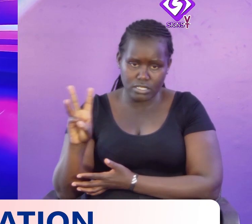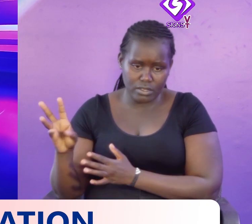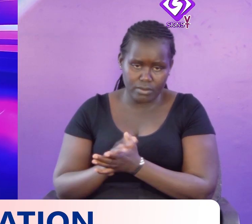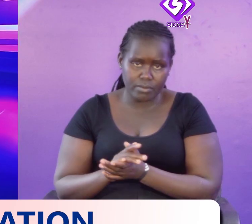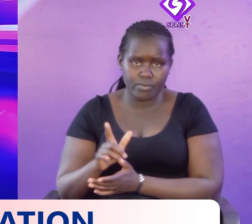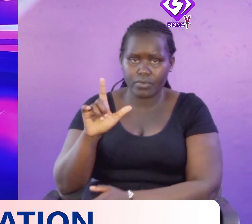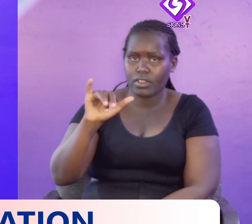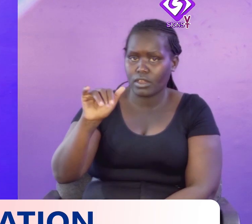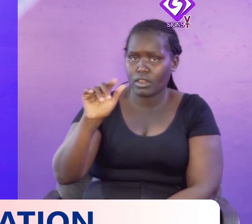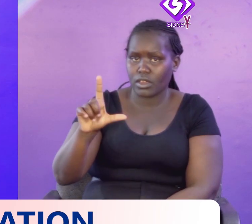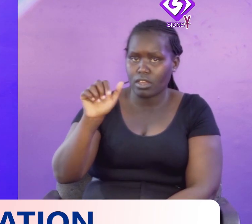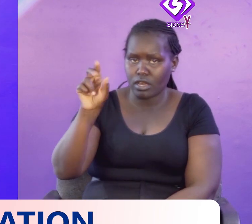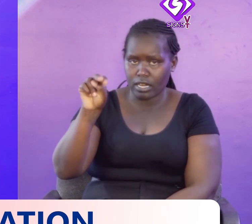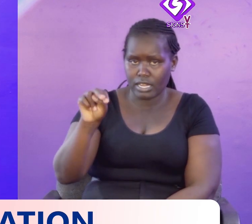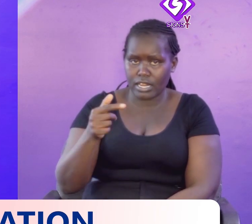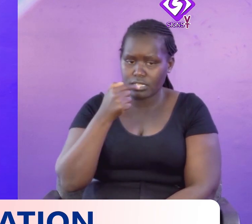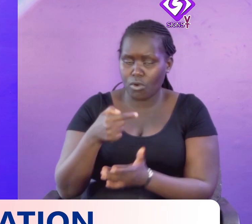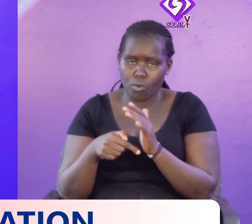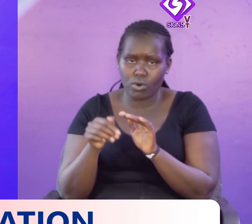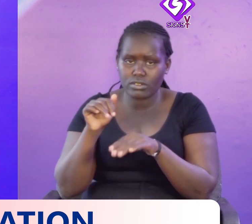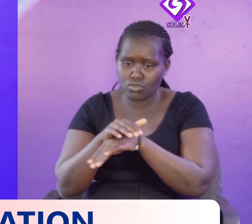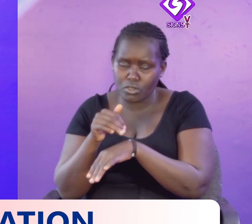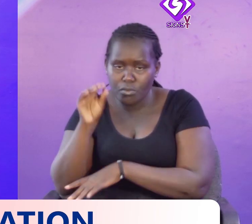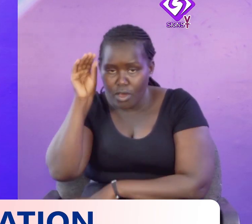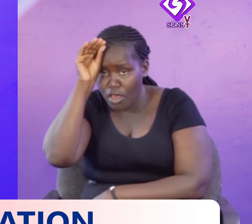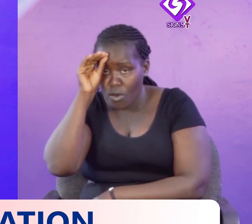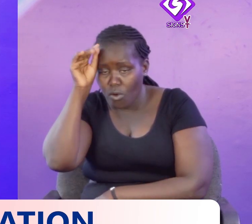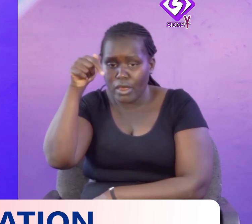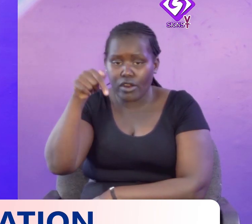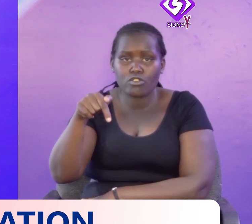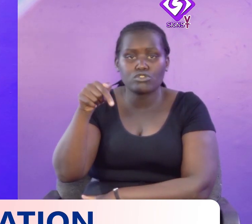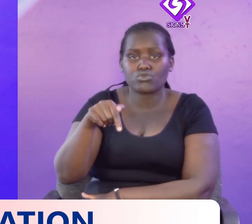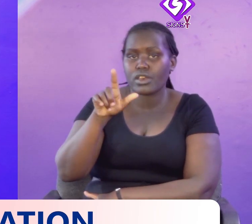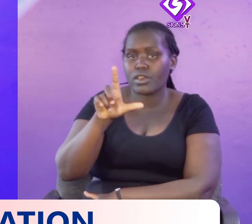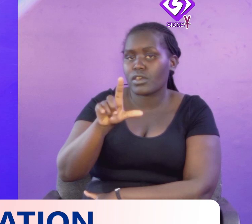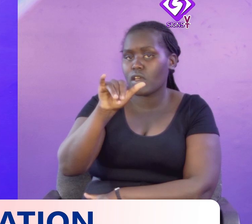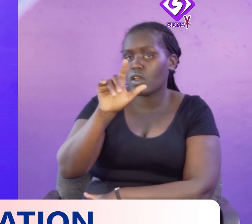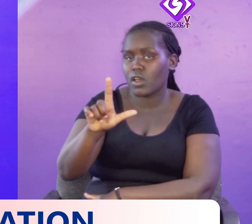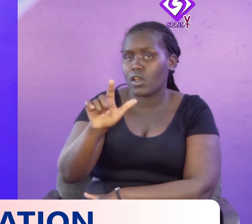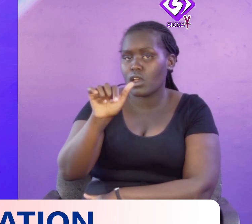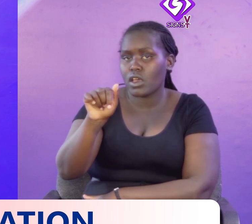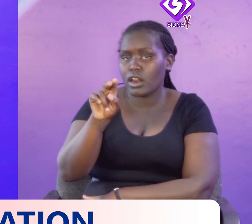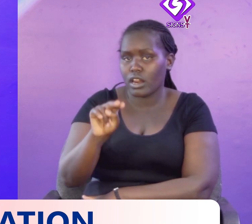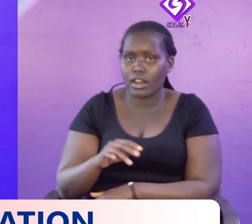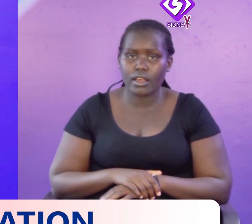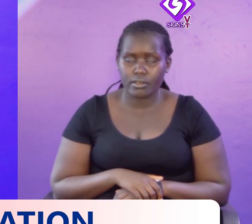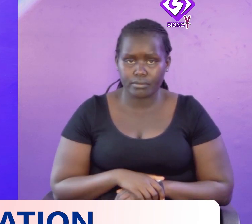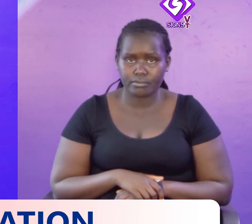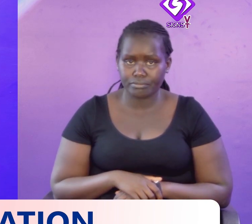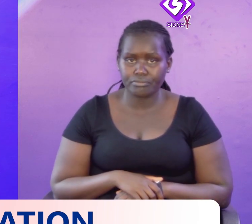Lillian Rain. Maureen says tuma ma opinions leo. Lillian Rain, wherever you are. A great supporter of this